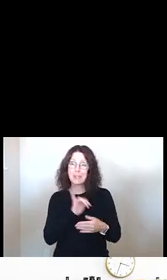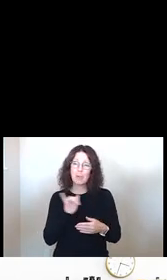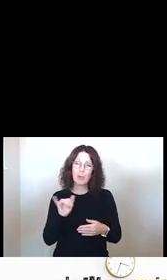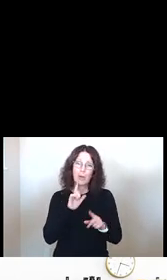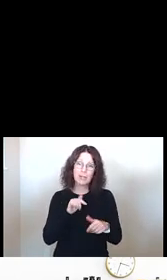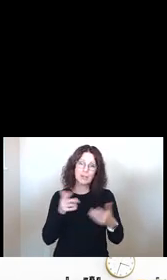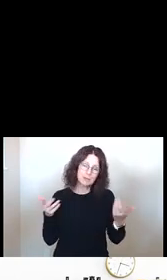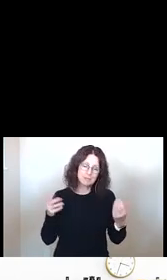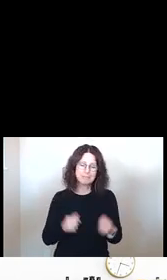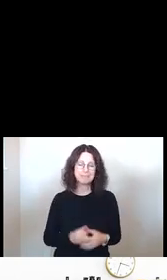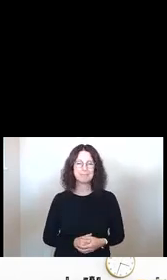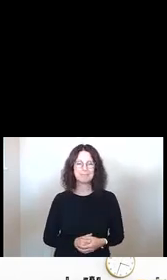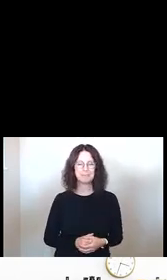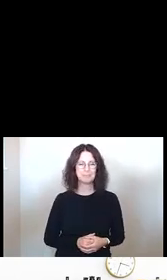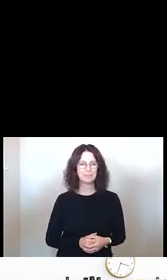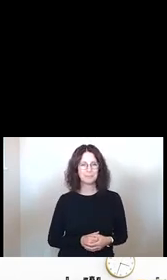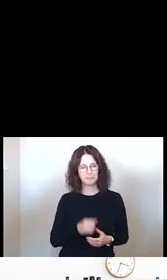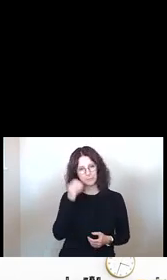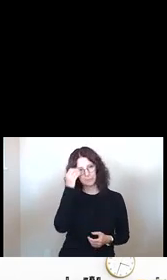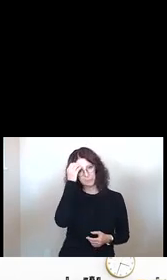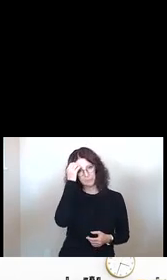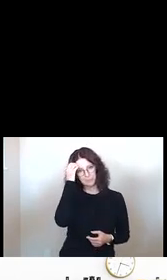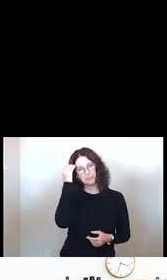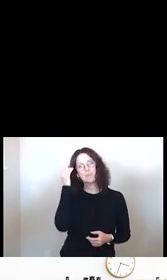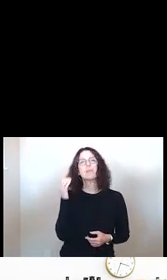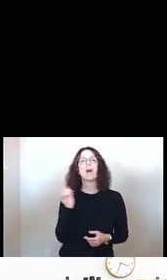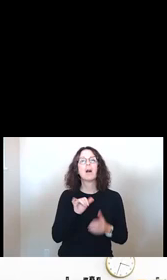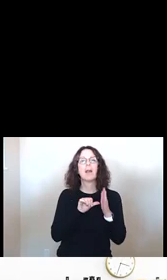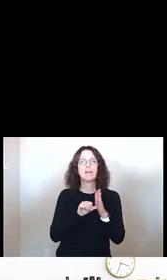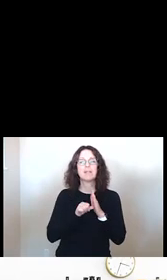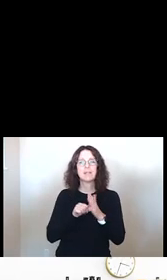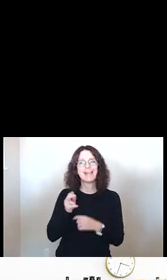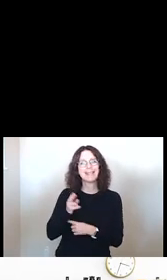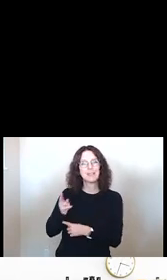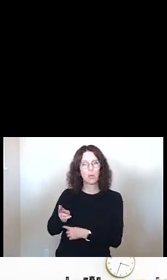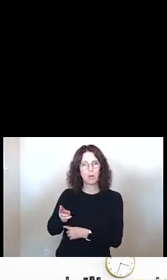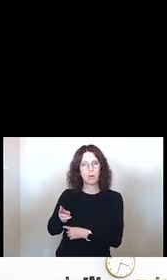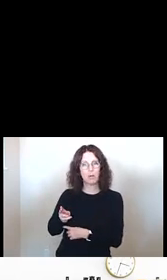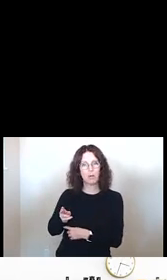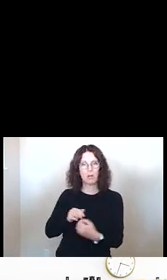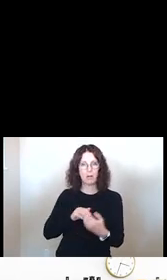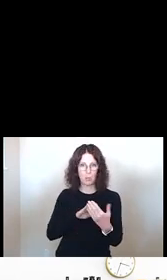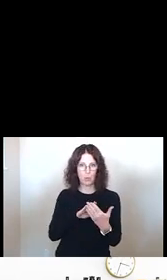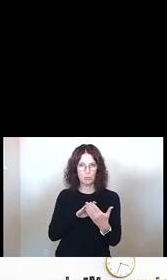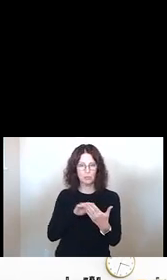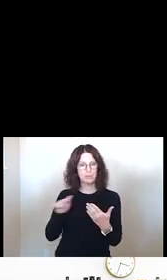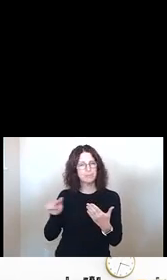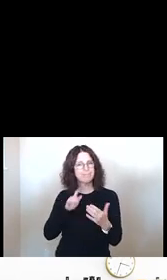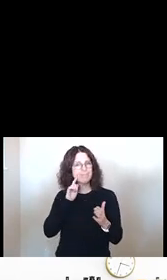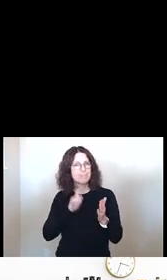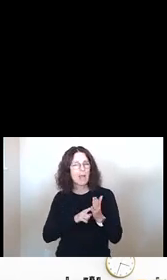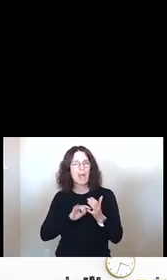different. We also emphasize a historical approach that recognizes how the